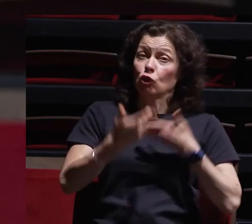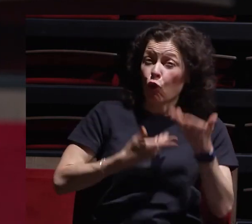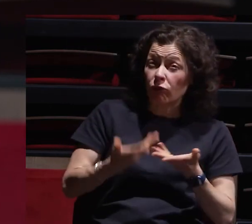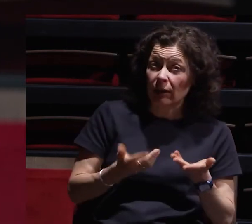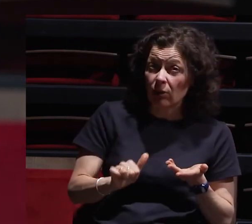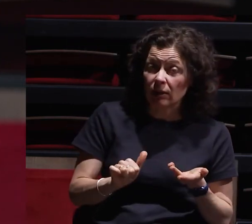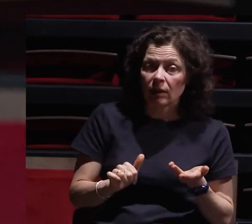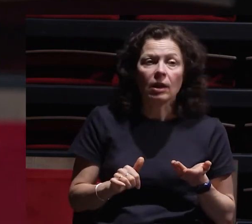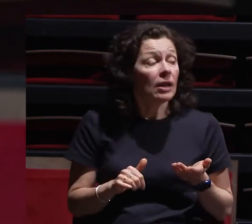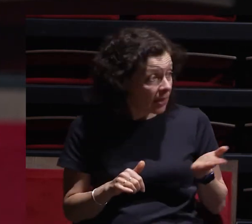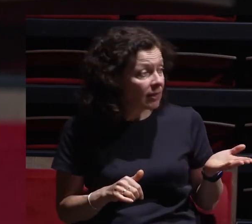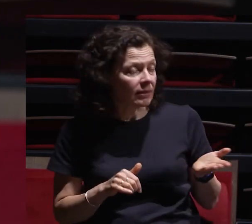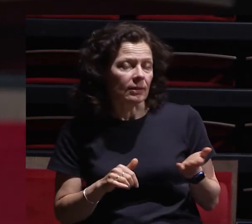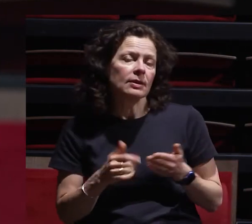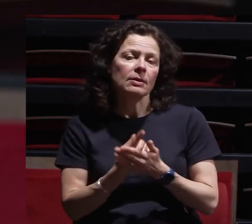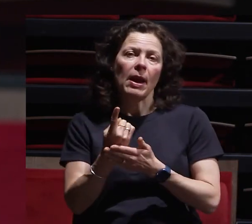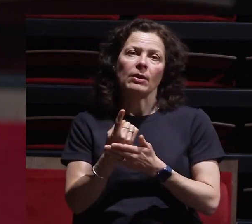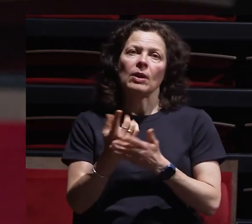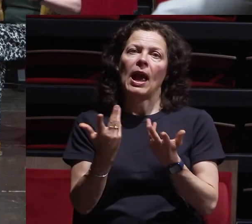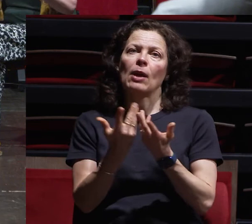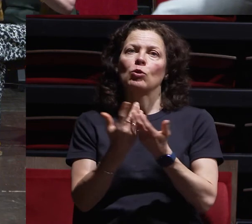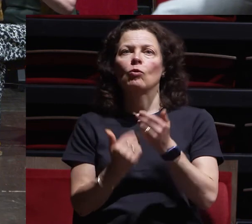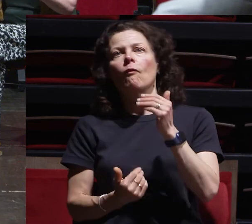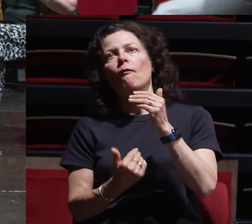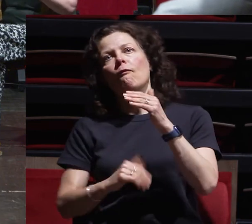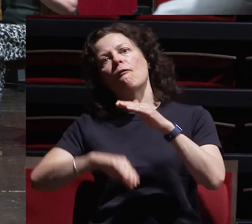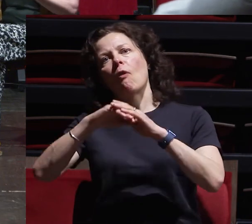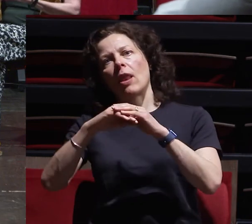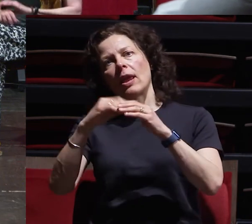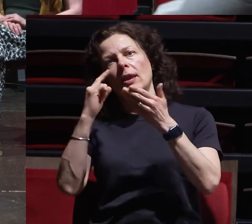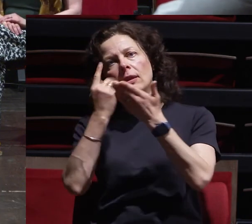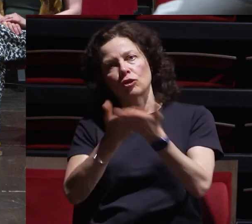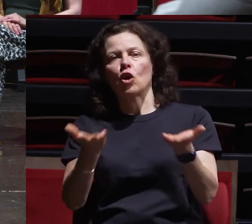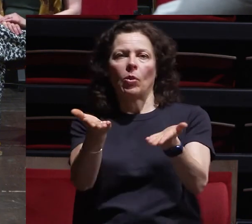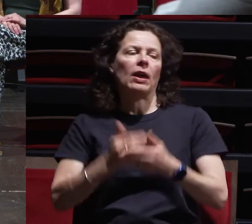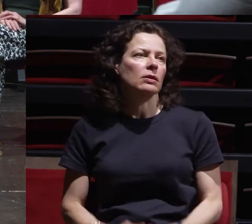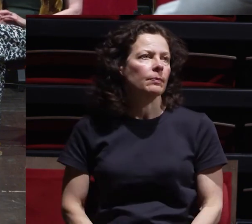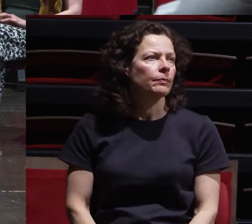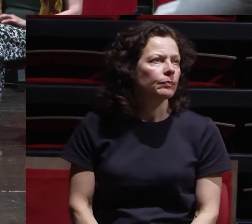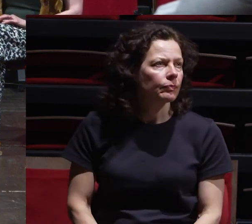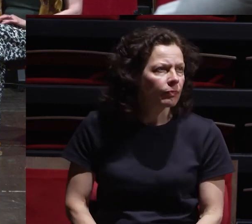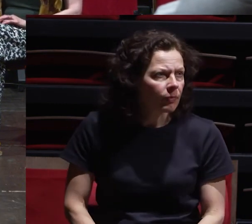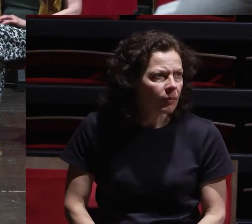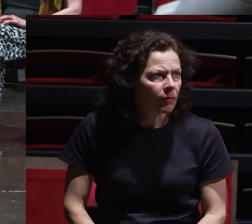about the story beat, I think. I think that's right. It's about how you fully realise that. Yeah. Yeah.